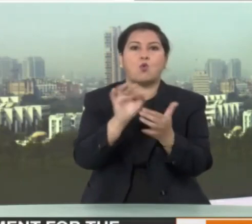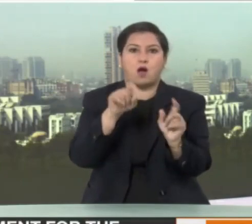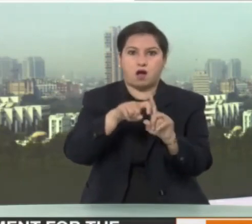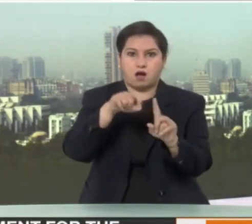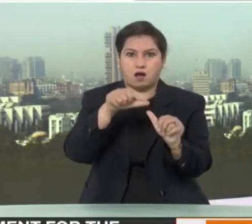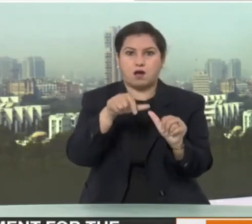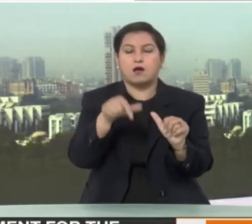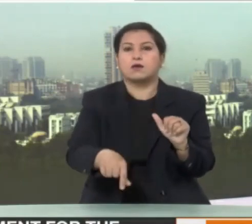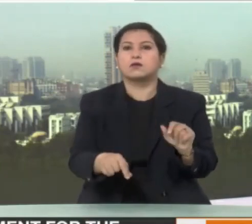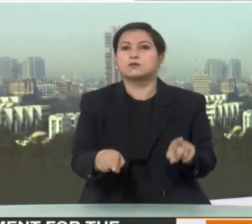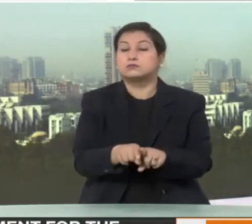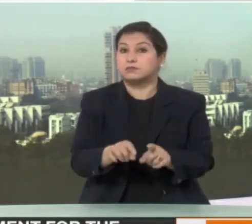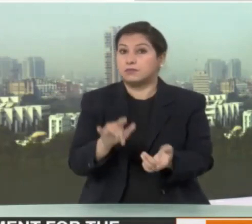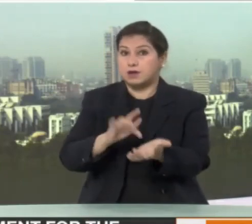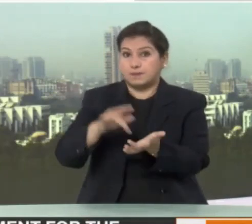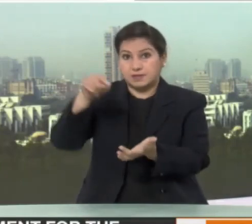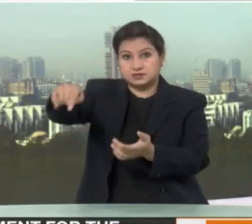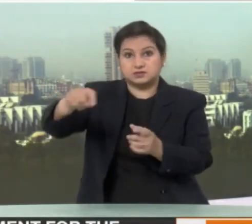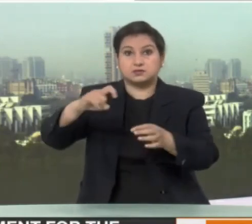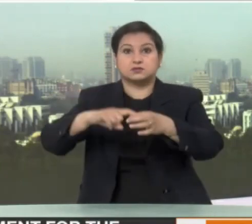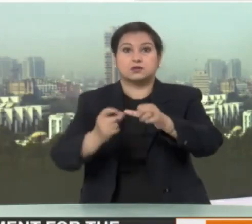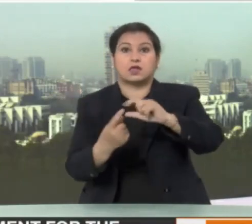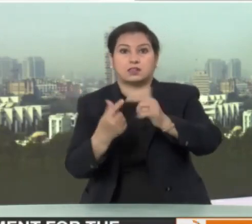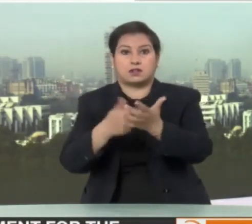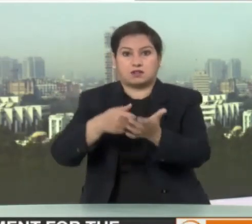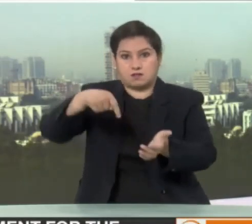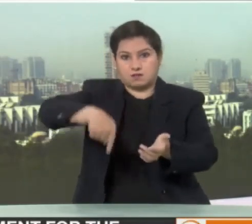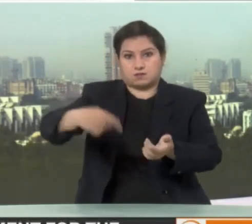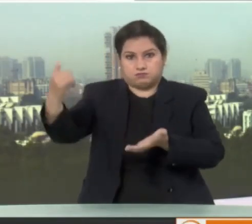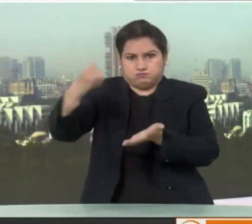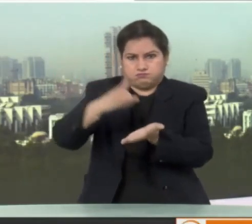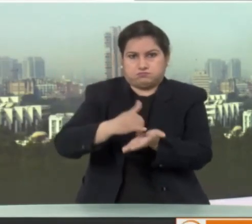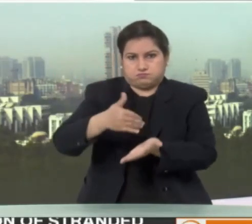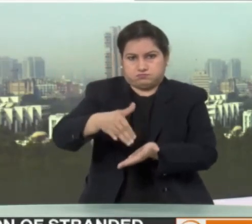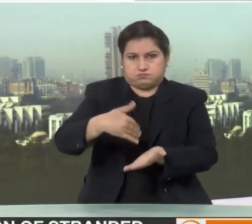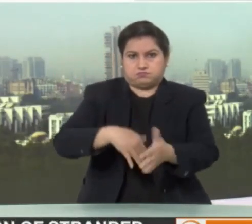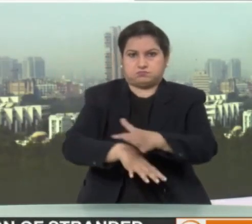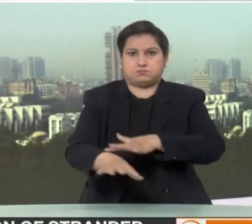the capital of Qatar, Doha, today.